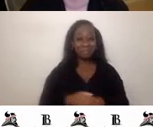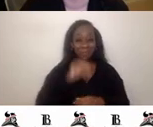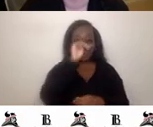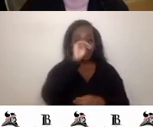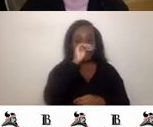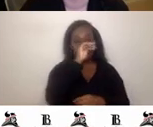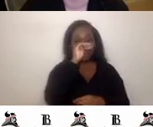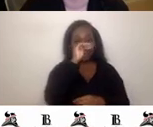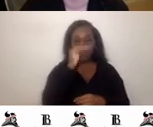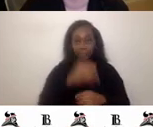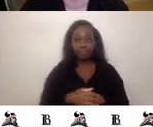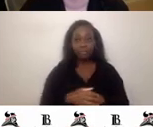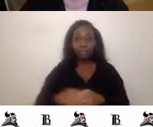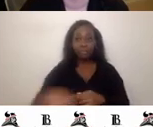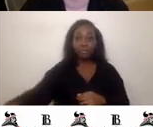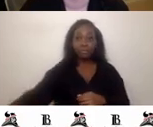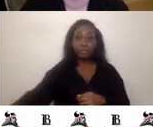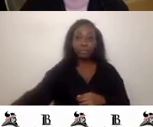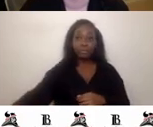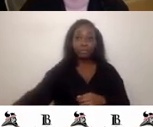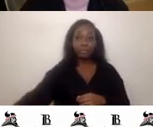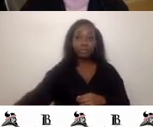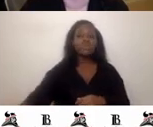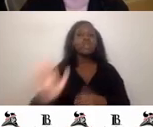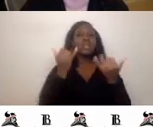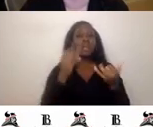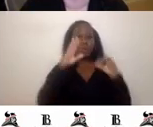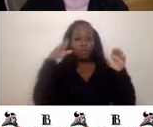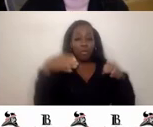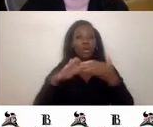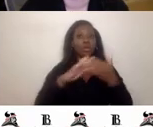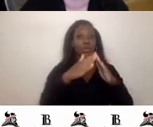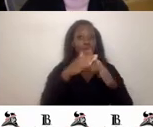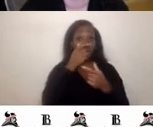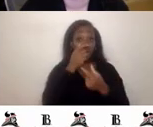So now we're going to focus on communities of interest, and we'll go to the next slide.